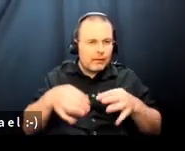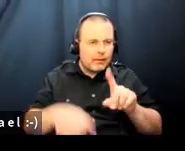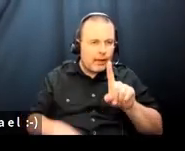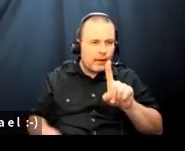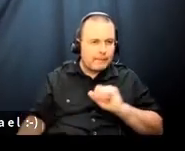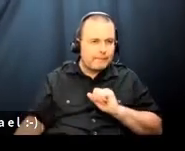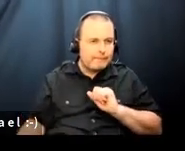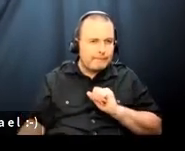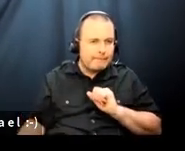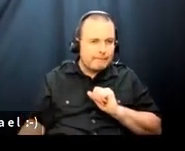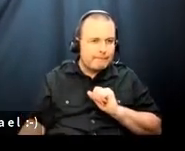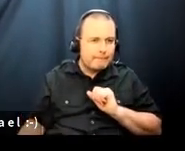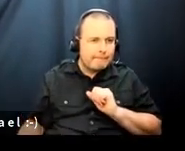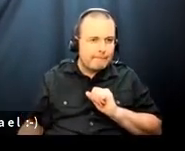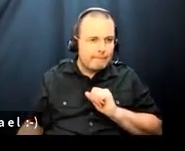look.